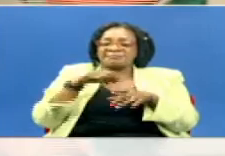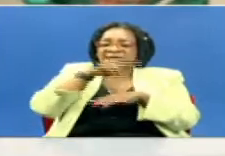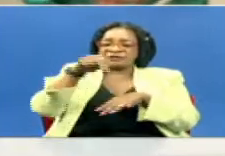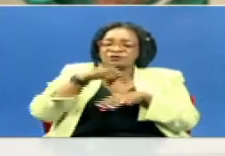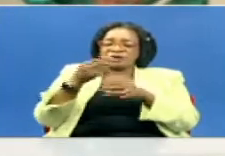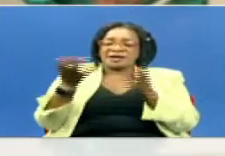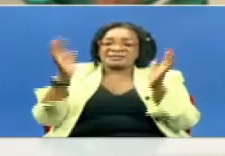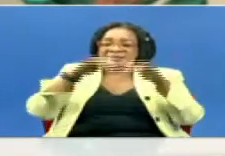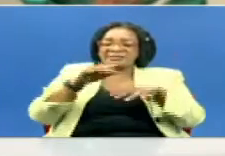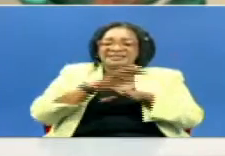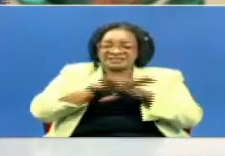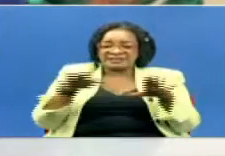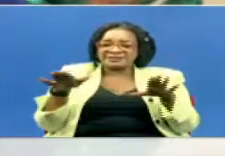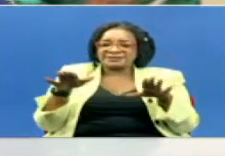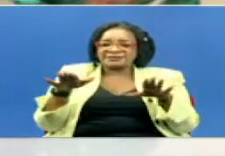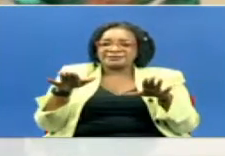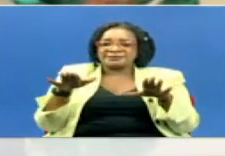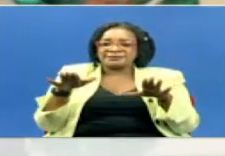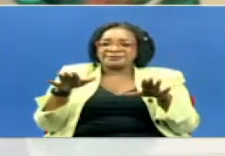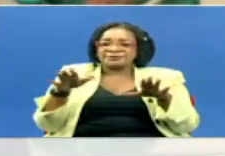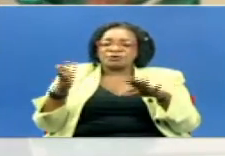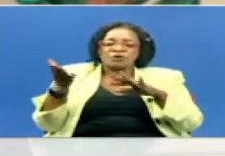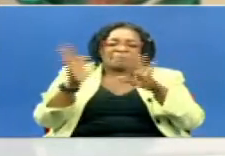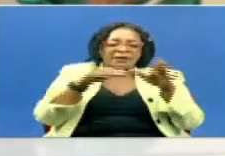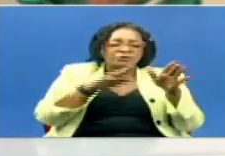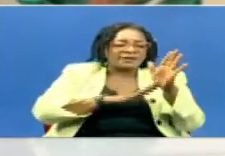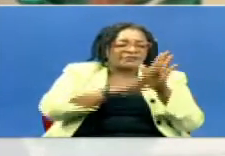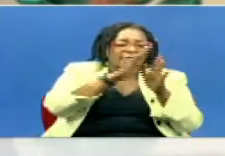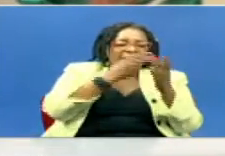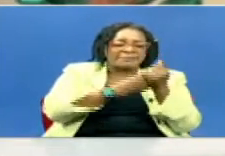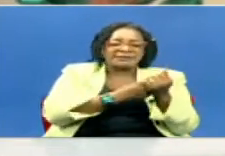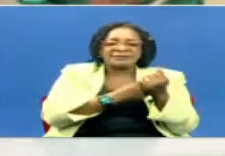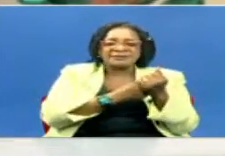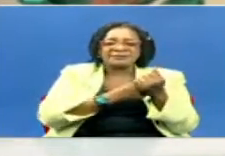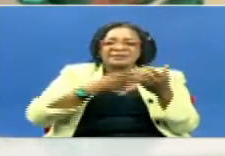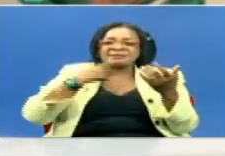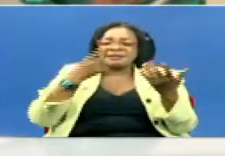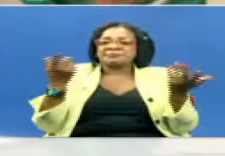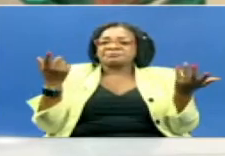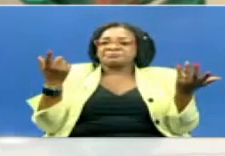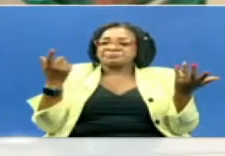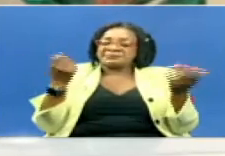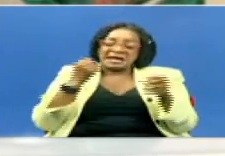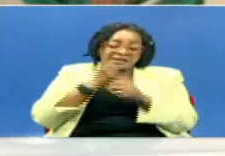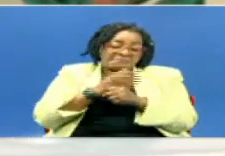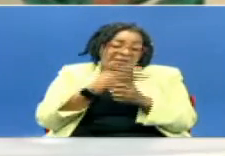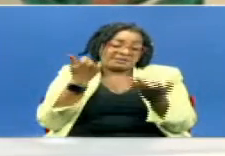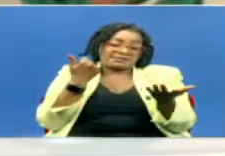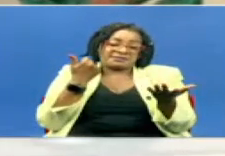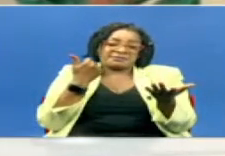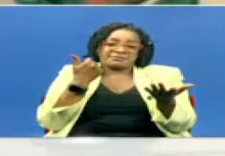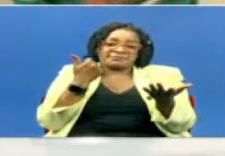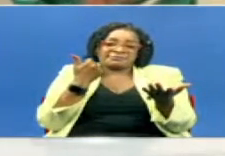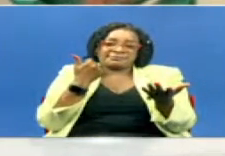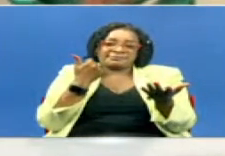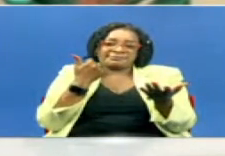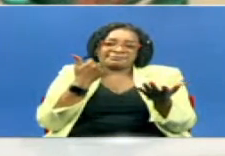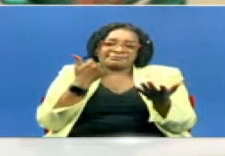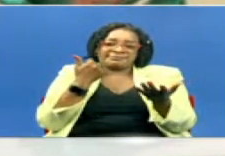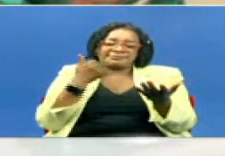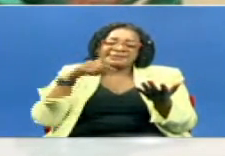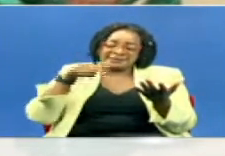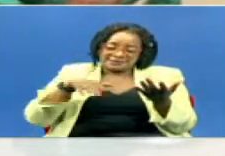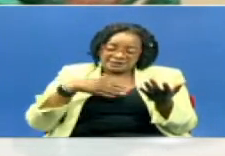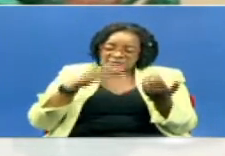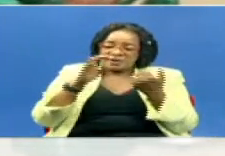rejects them, you go back to the development partners and tell them, I did my best. This is our country.